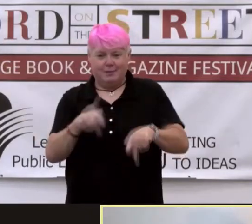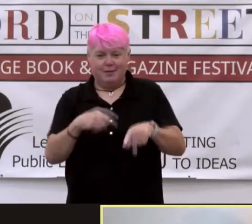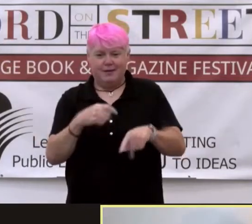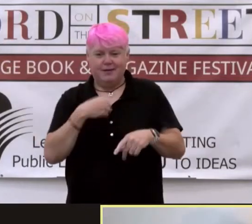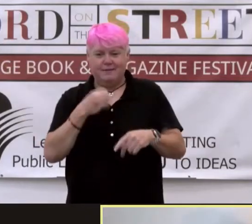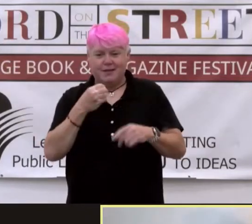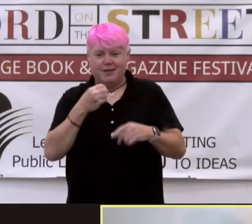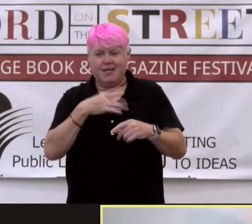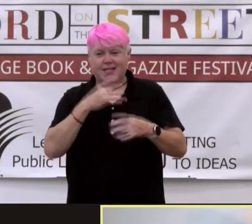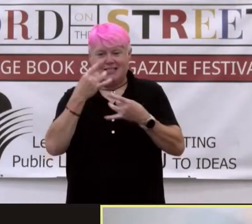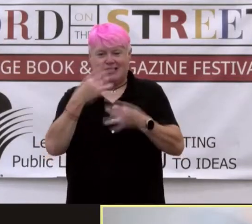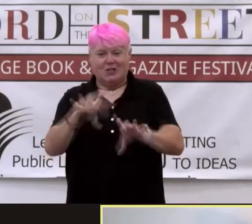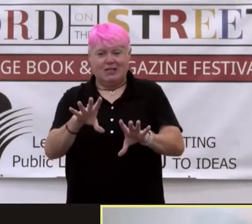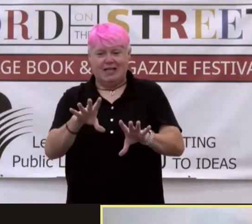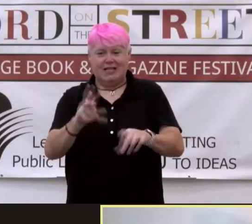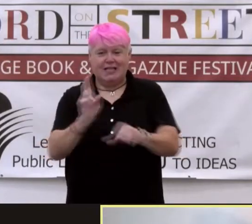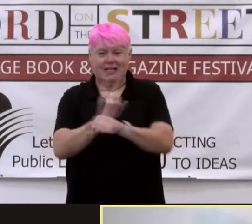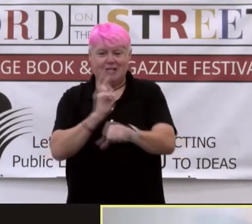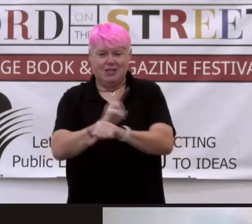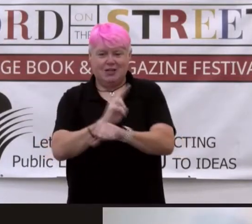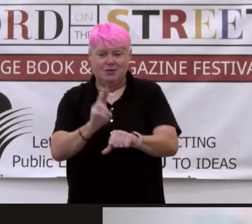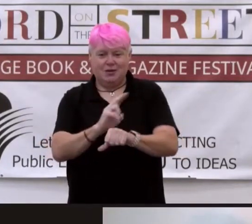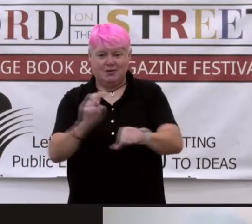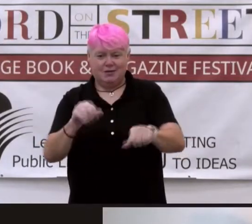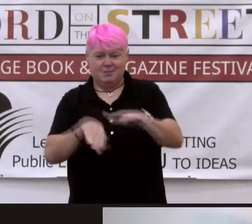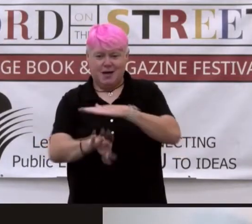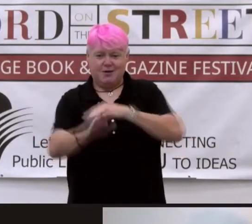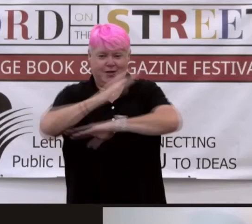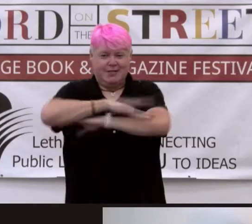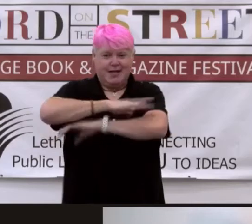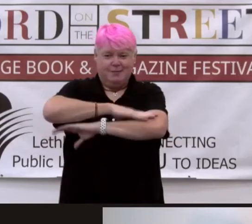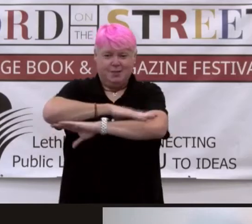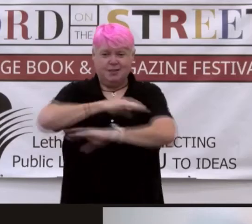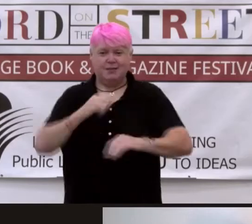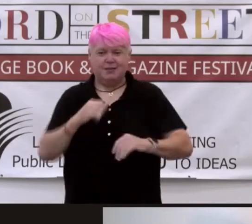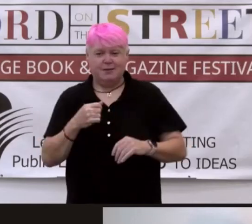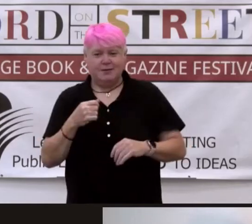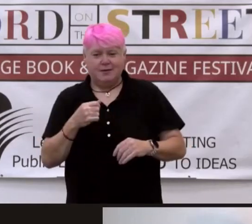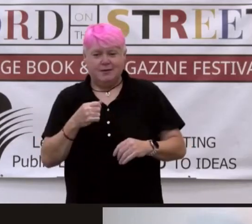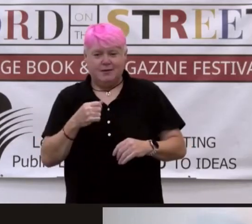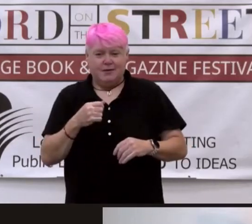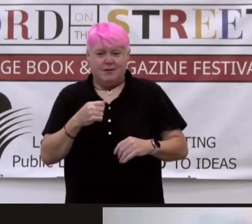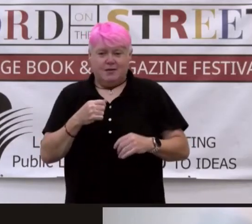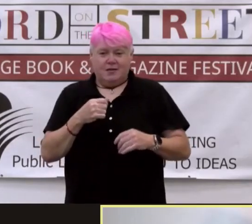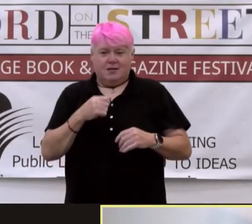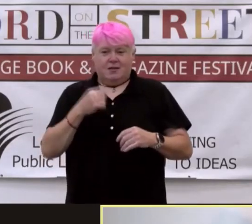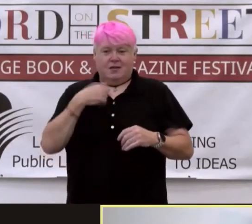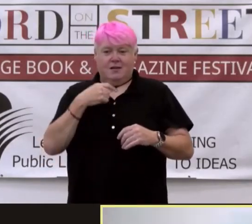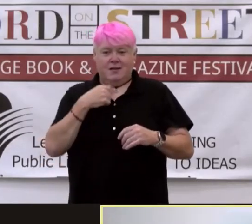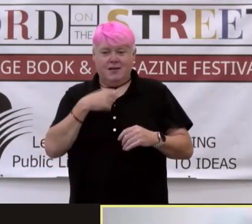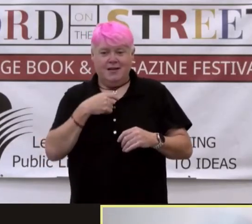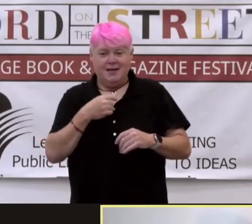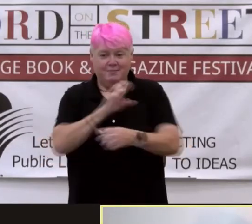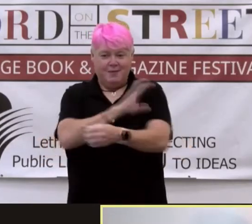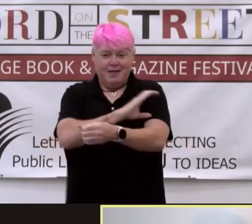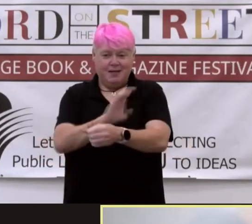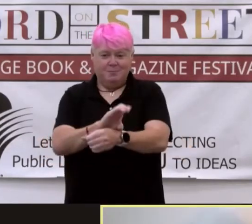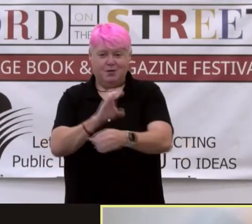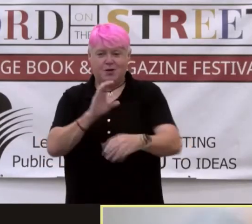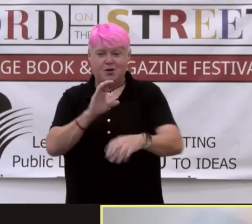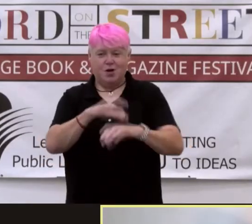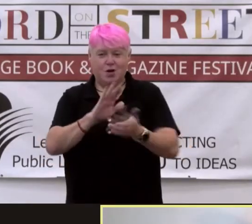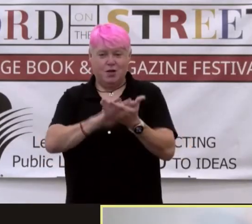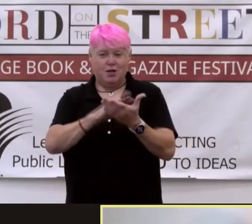can at least use them to level a table, Mm-hmm. I have my laptop on a stack of cookbooks right now. Yeah. So books, useful for